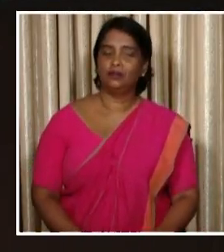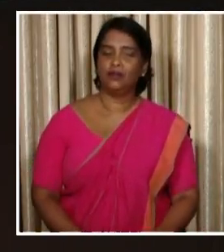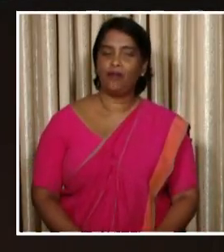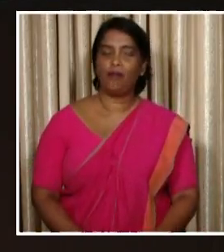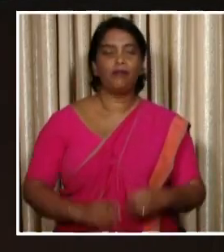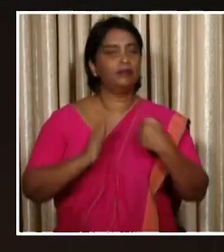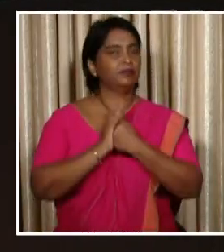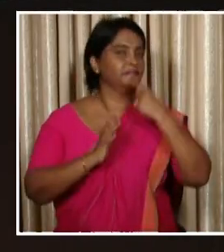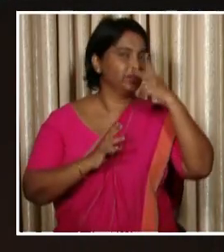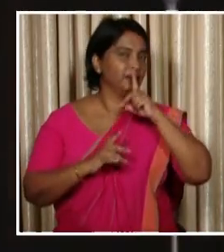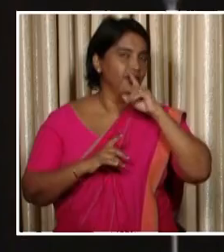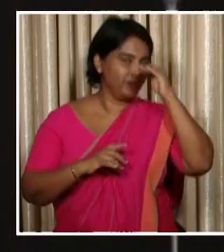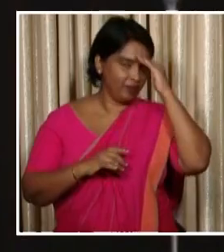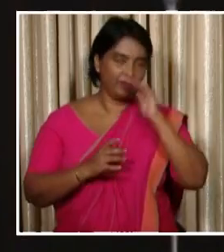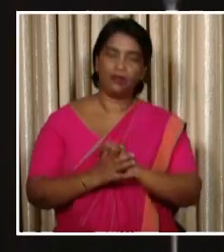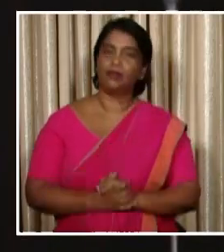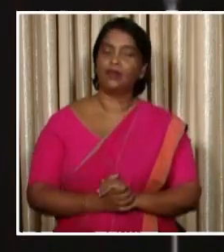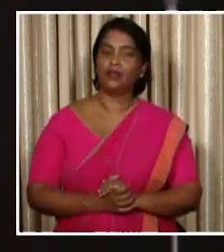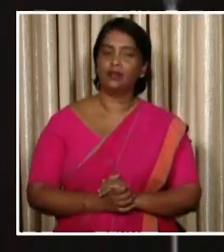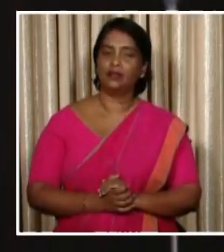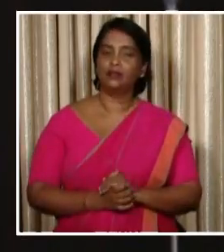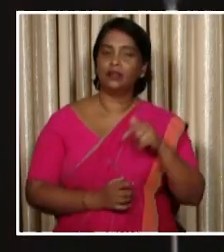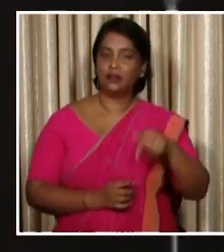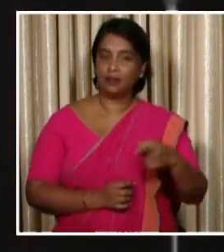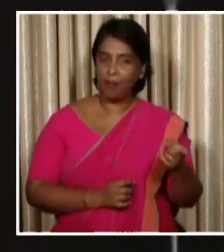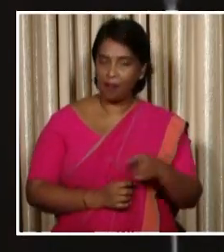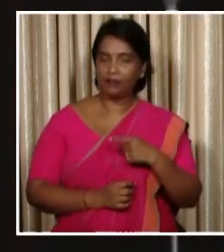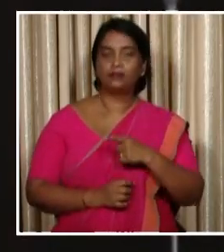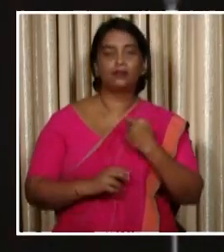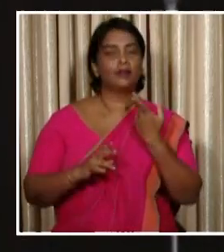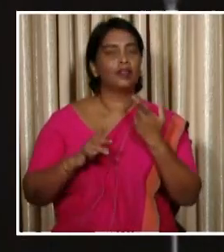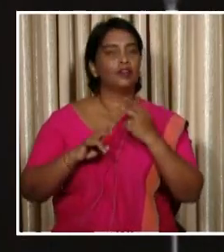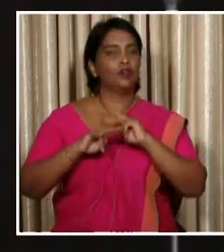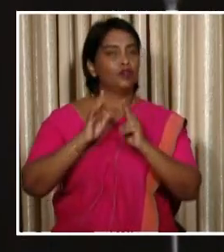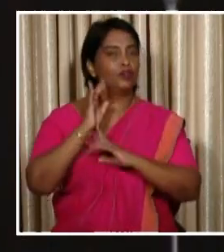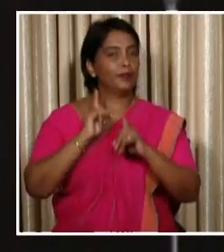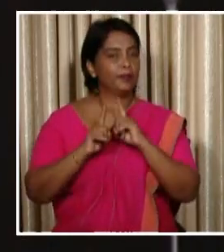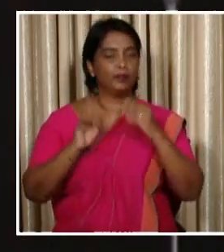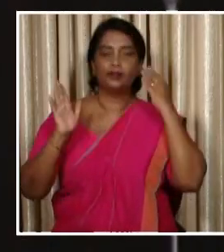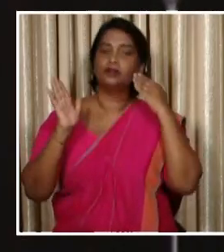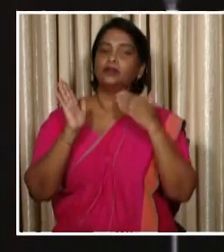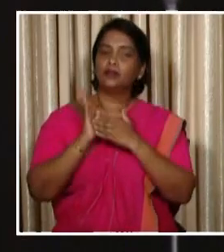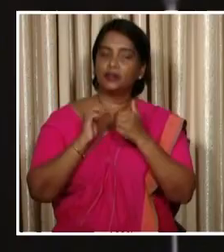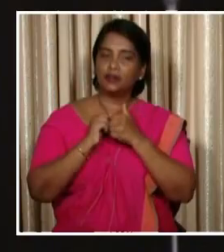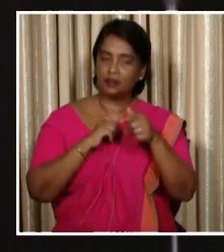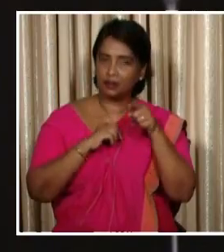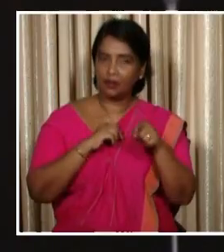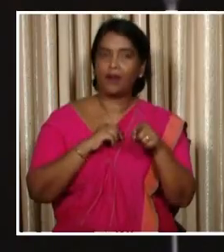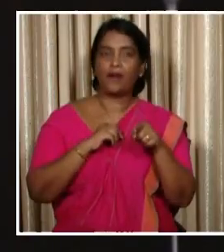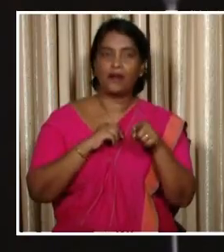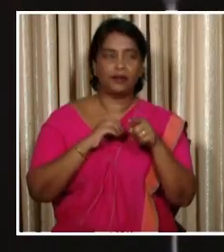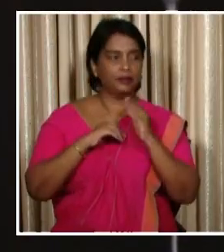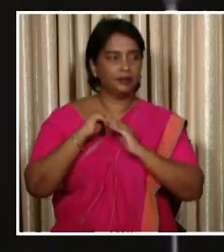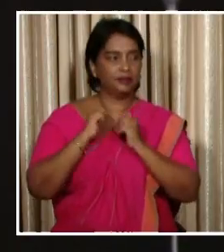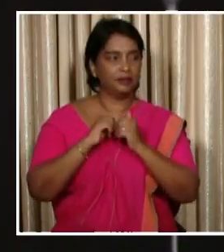the Ministry of Foreign Affairs, Foreign Employment and Tourism and the approach of the present government to take the way forward to develop